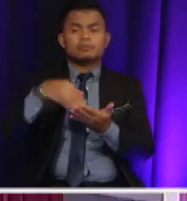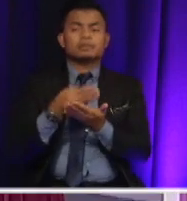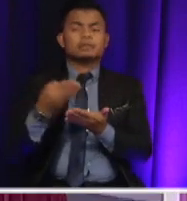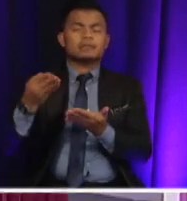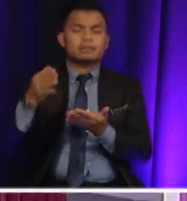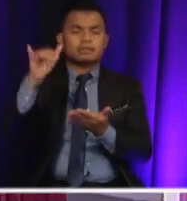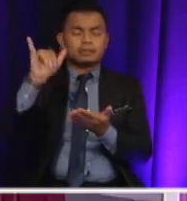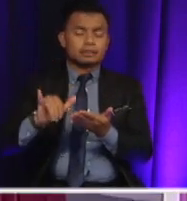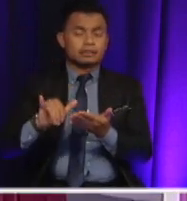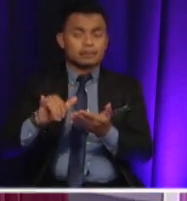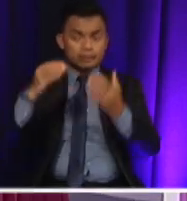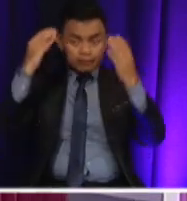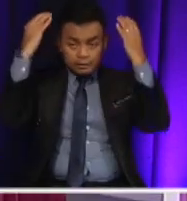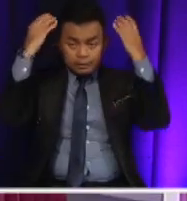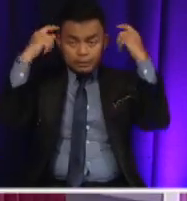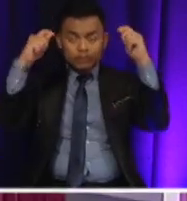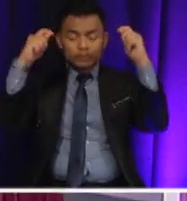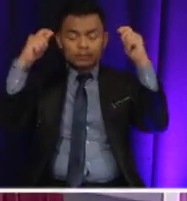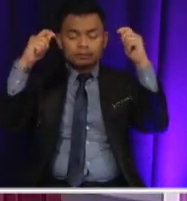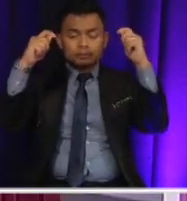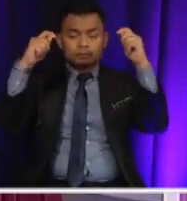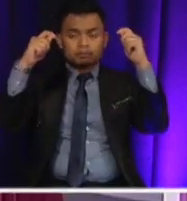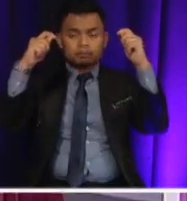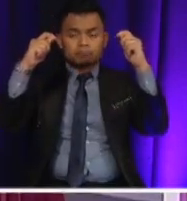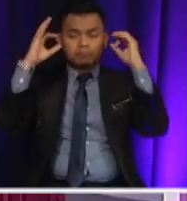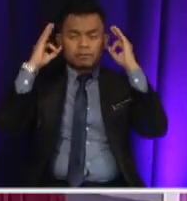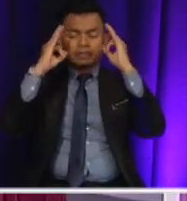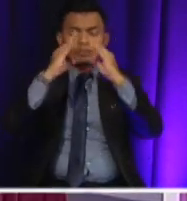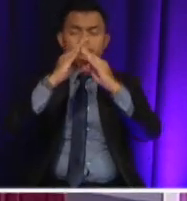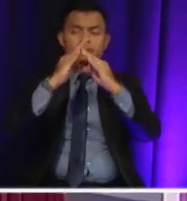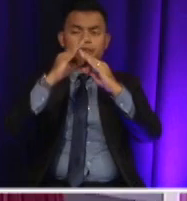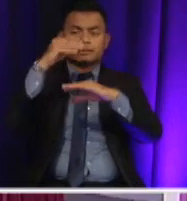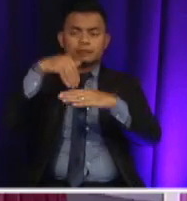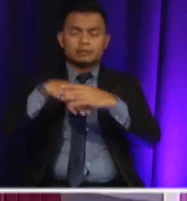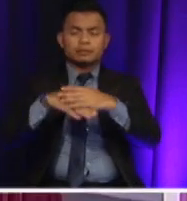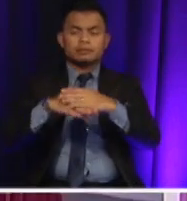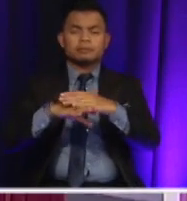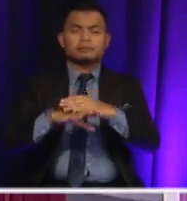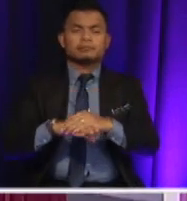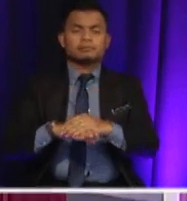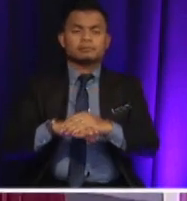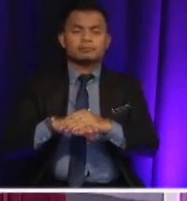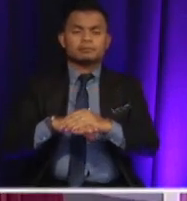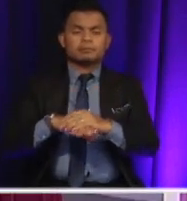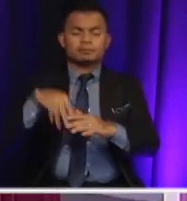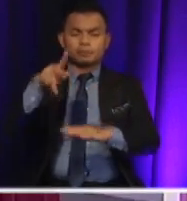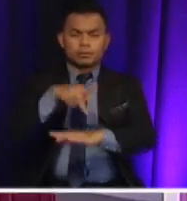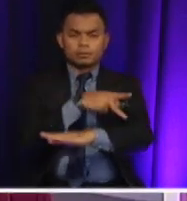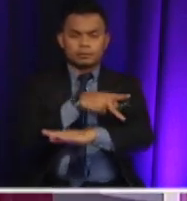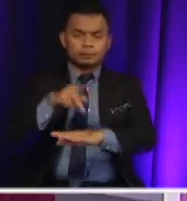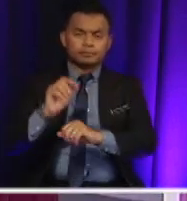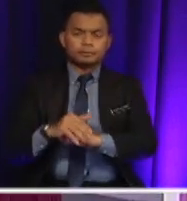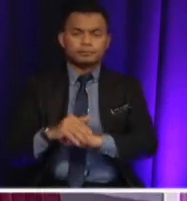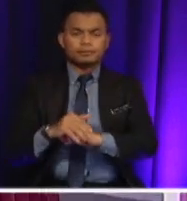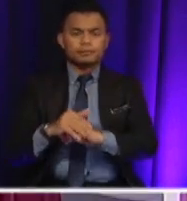things that are mentioned in the poem itself. Either you write a number, let's say in stanza 3, there are